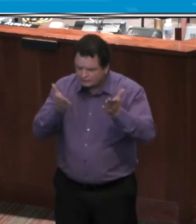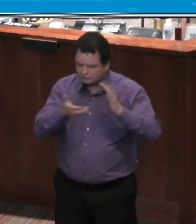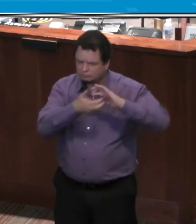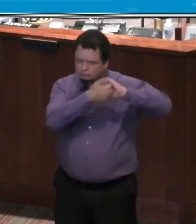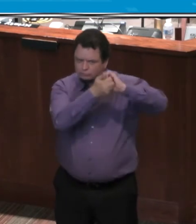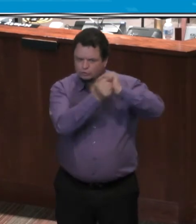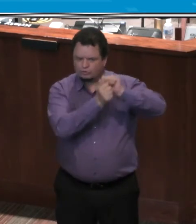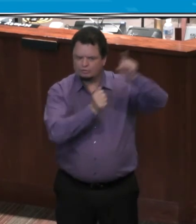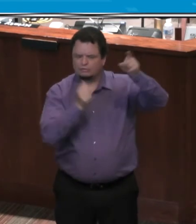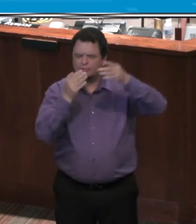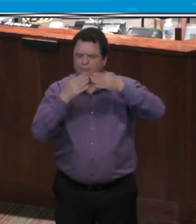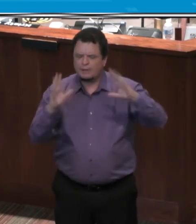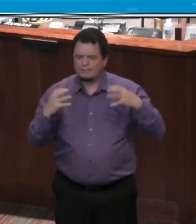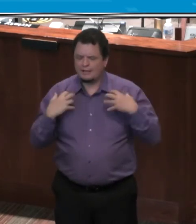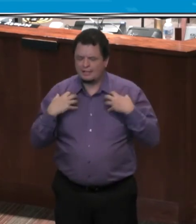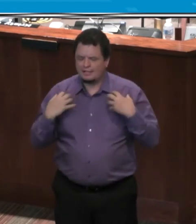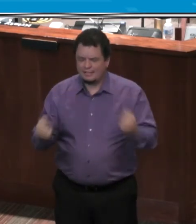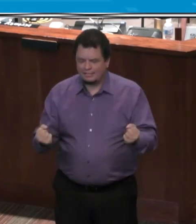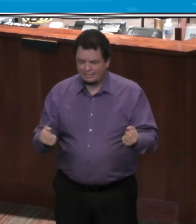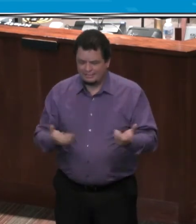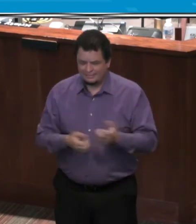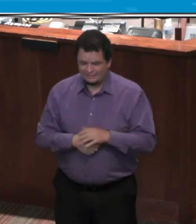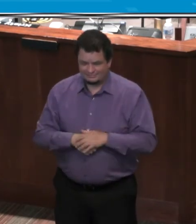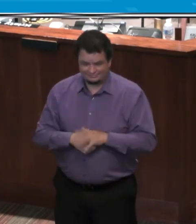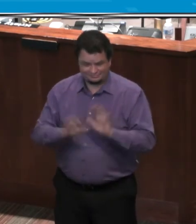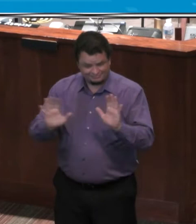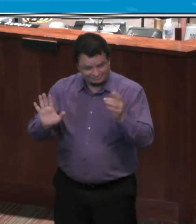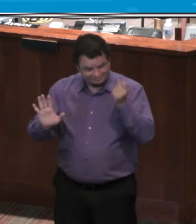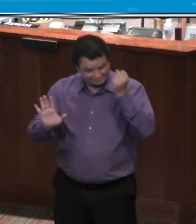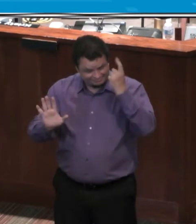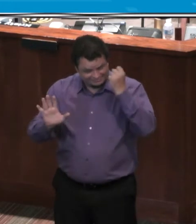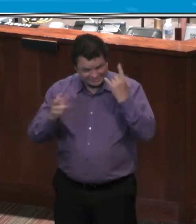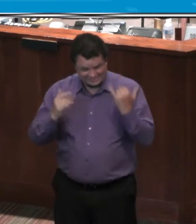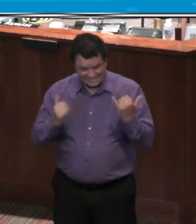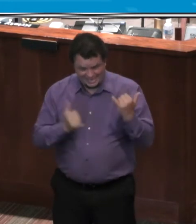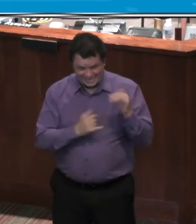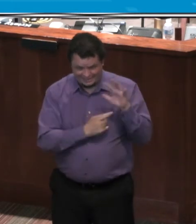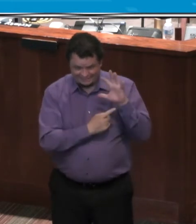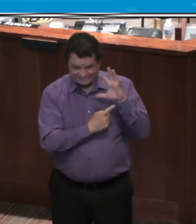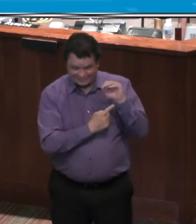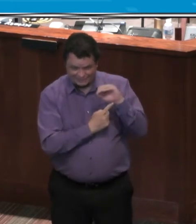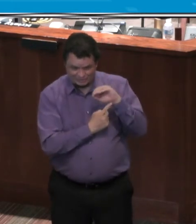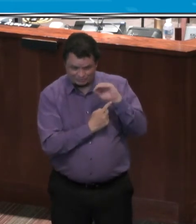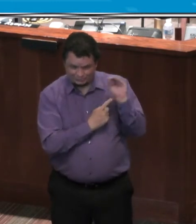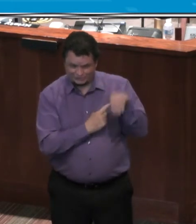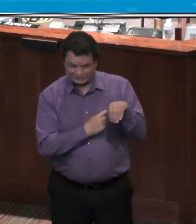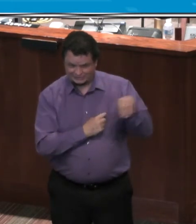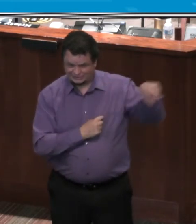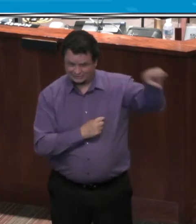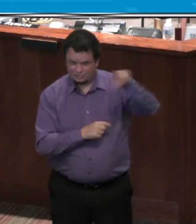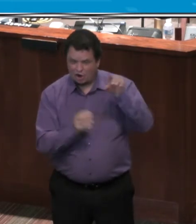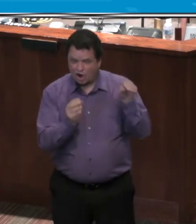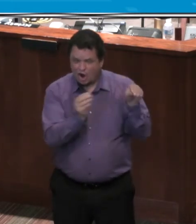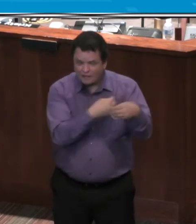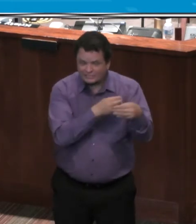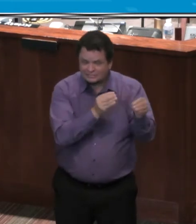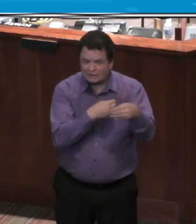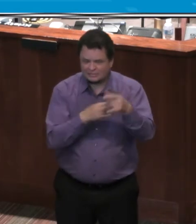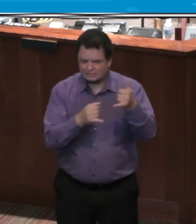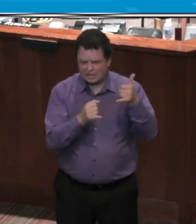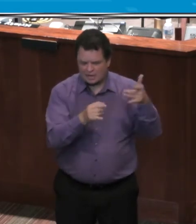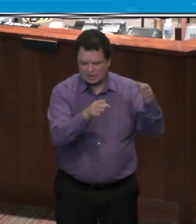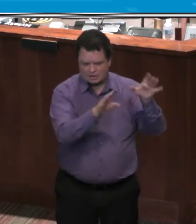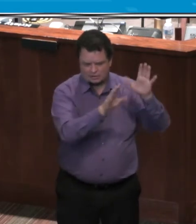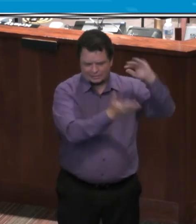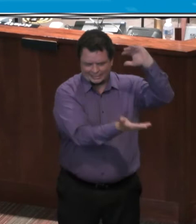response and recovery. Therefore, we have had to suspend or stop some of our services, and we are grateful to